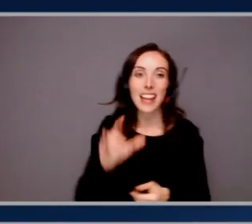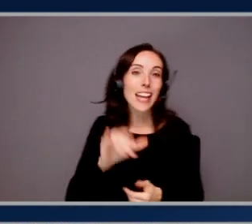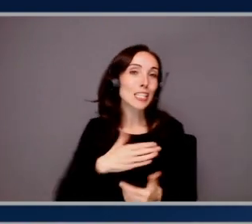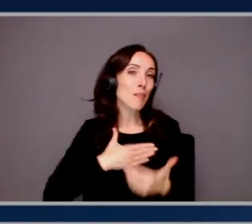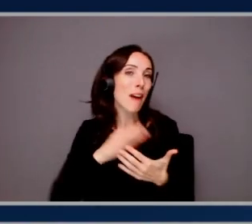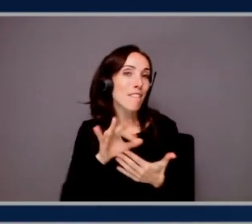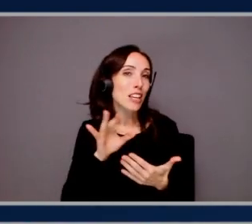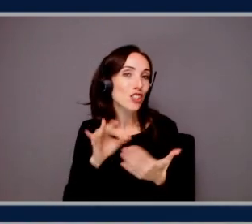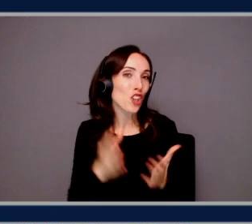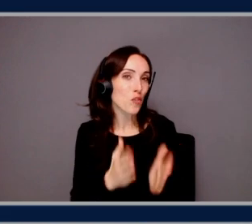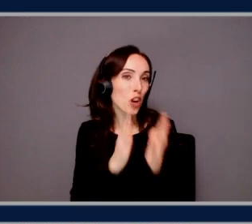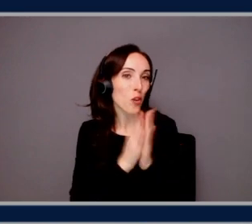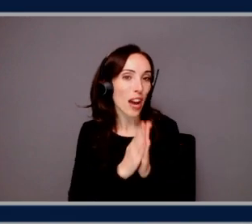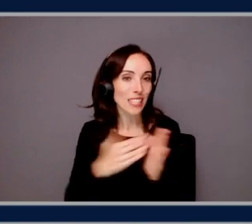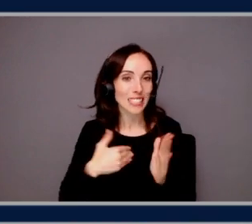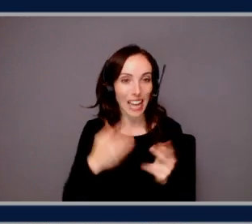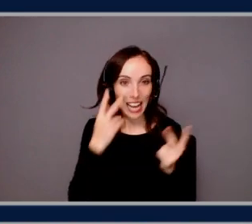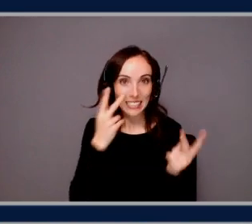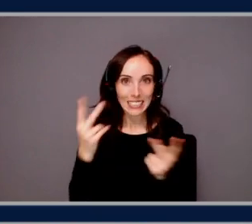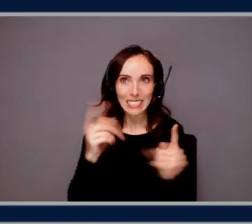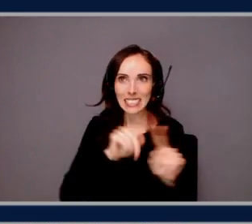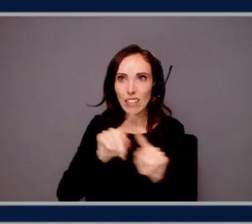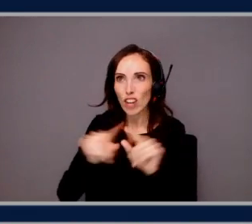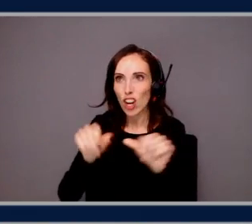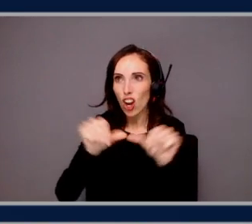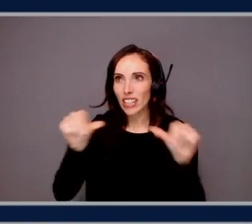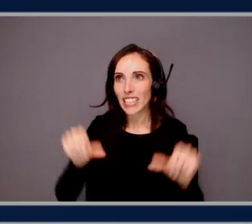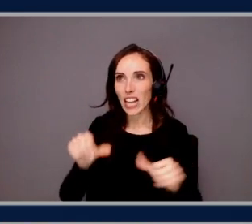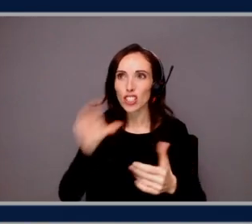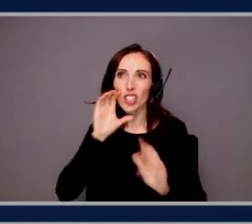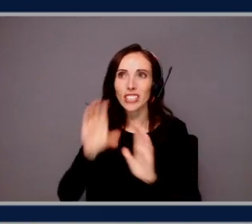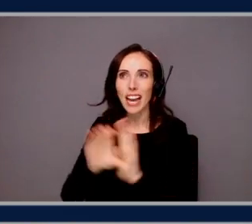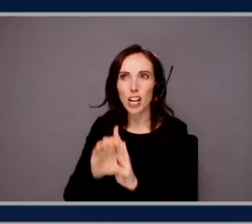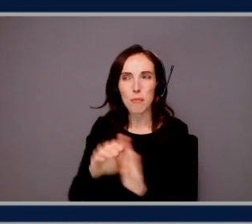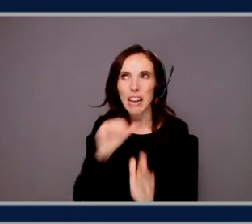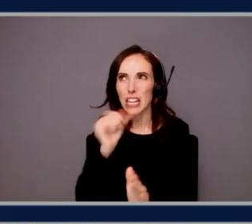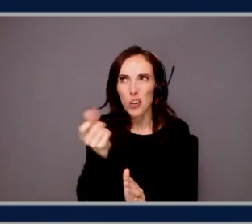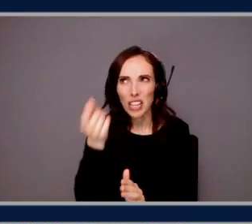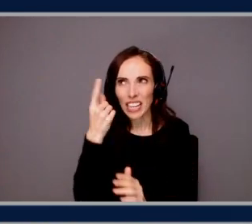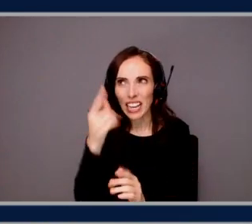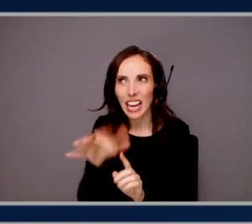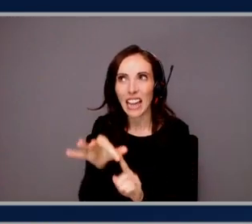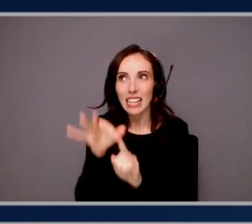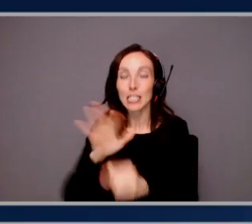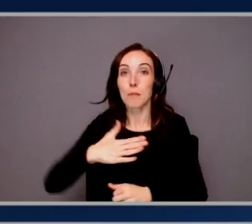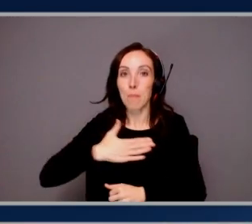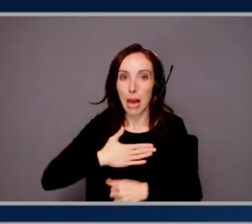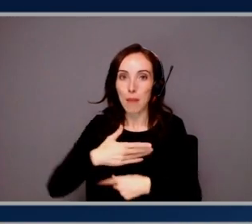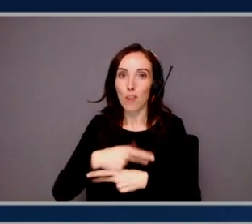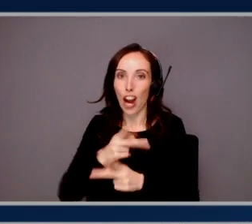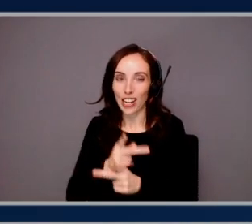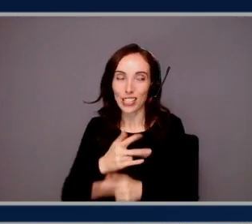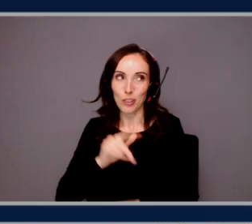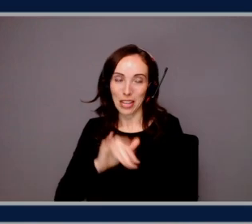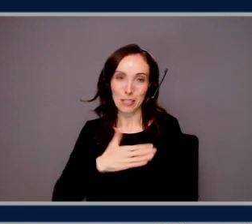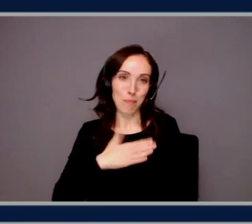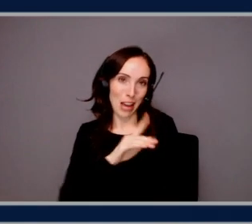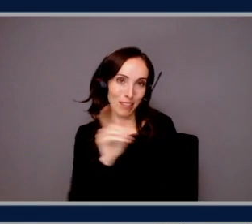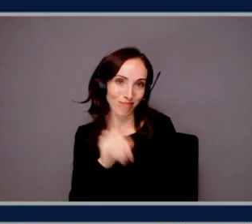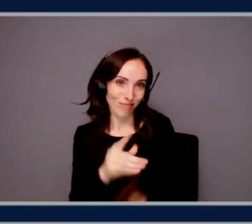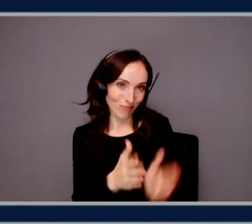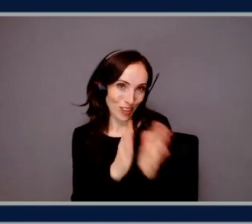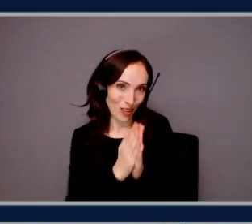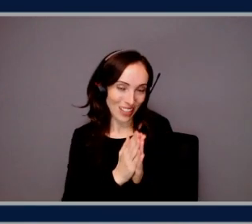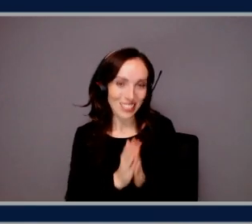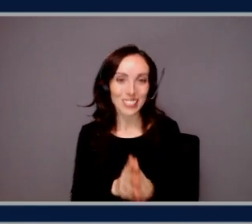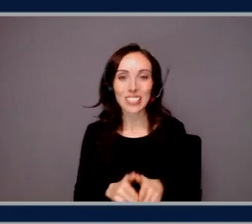so many different architecture diagrams, and I'm like, I don't get it unless it's my product. That's Yeah. my request. Yeah. And we see the response there. It